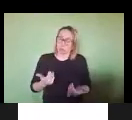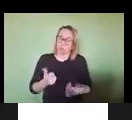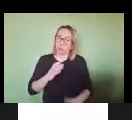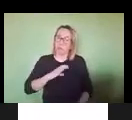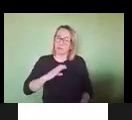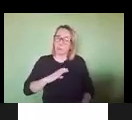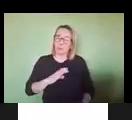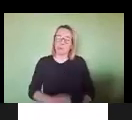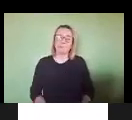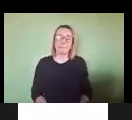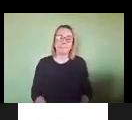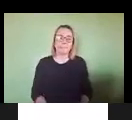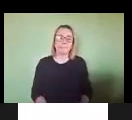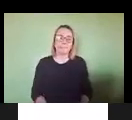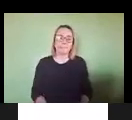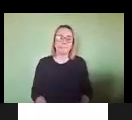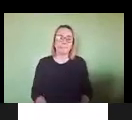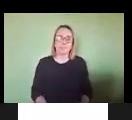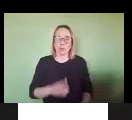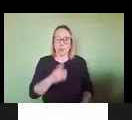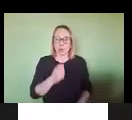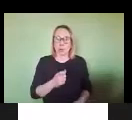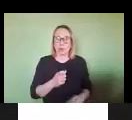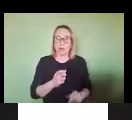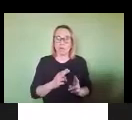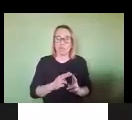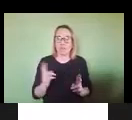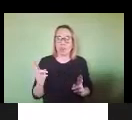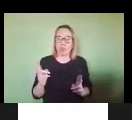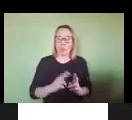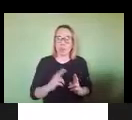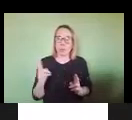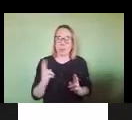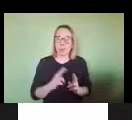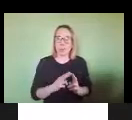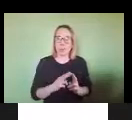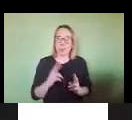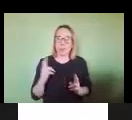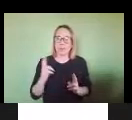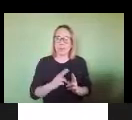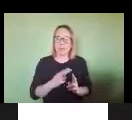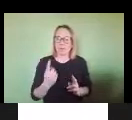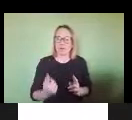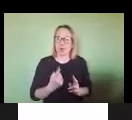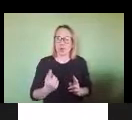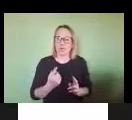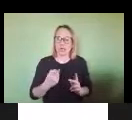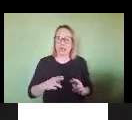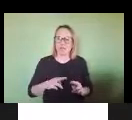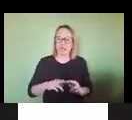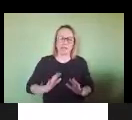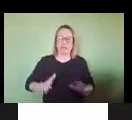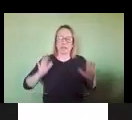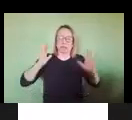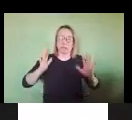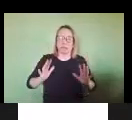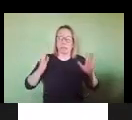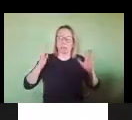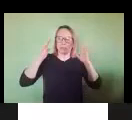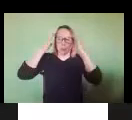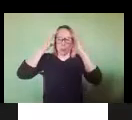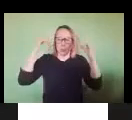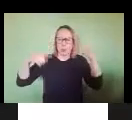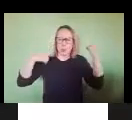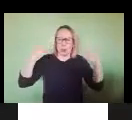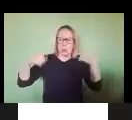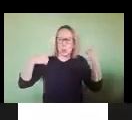with the volume control, it meant people could turn down the volume if there was some sort of overstimulation, or even mute or